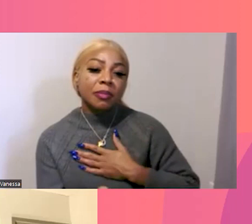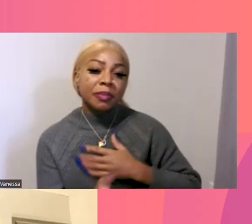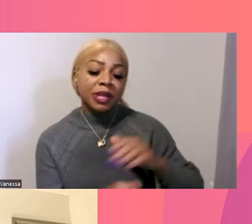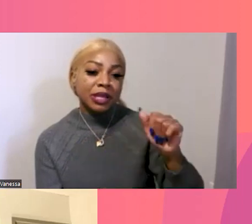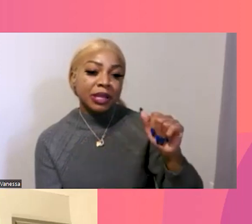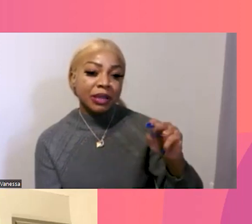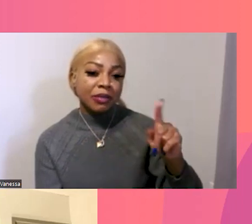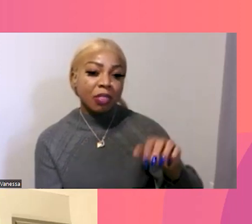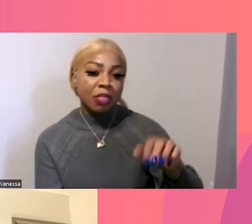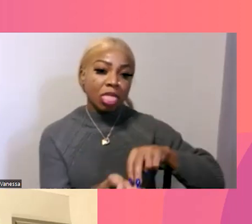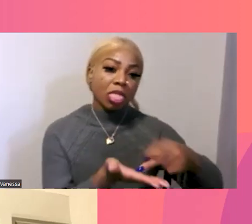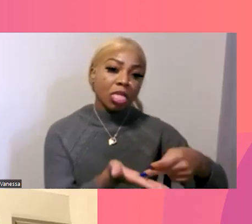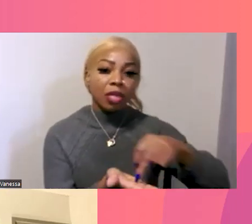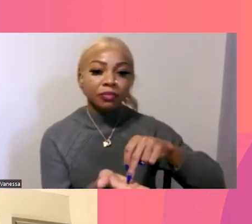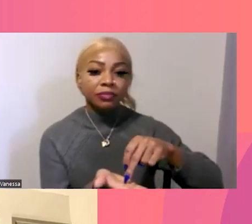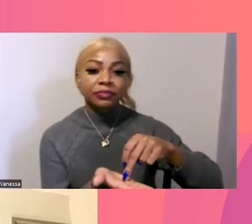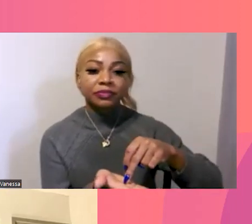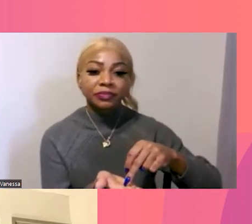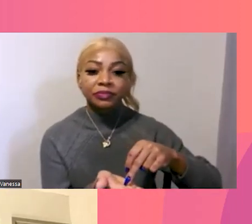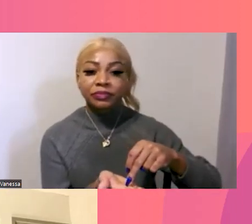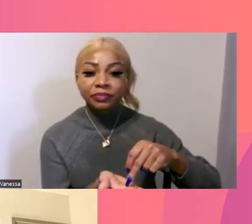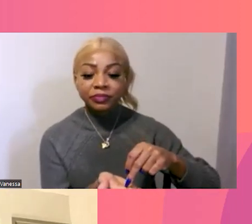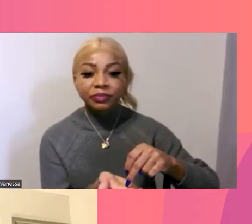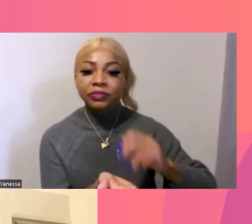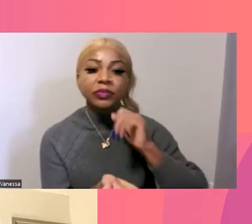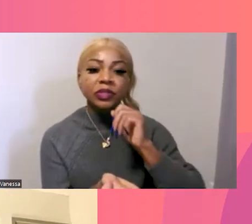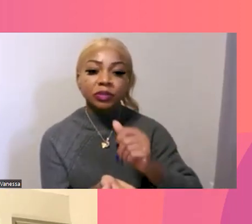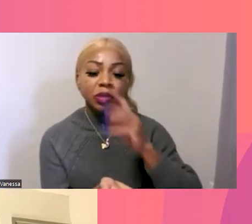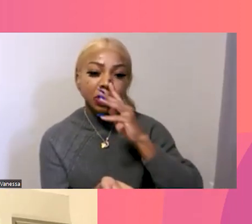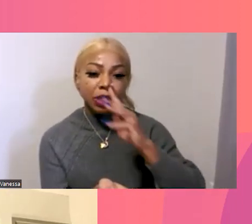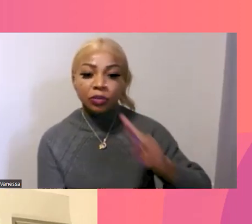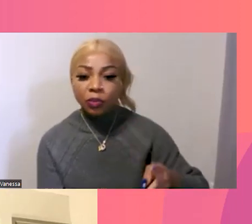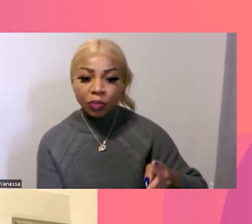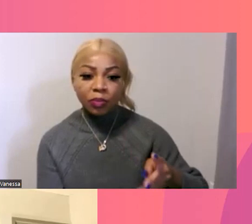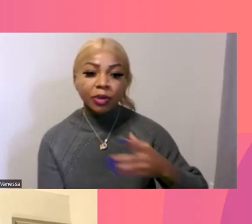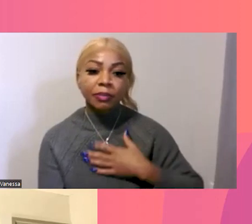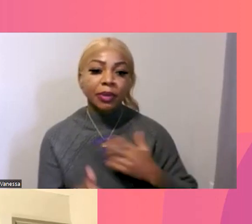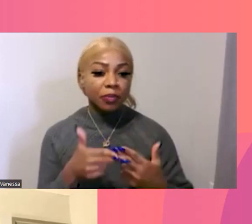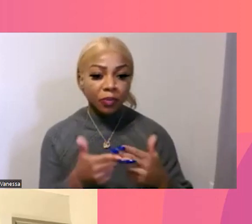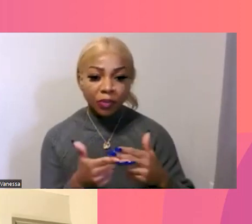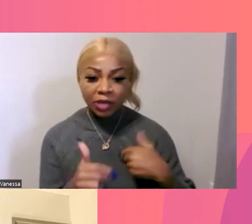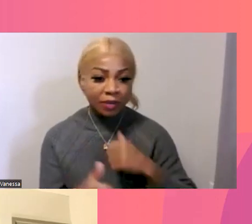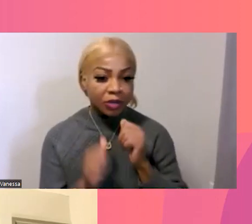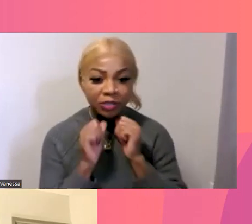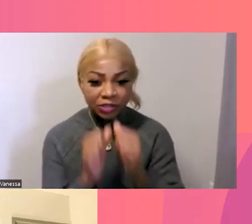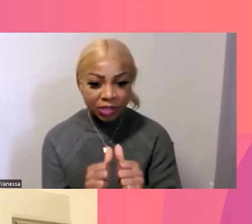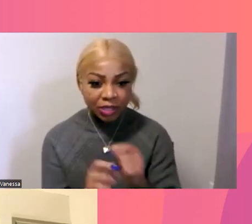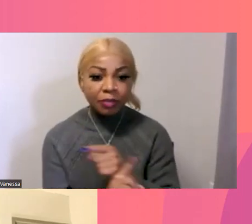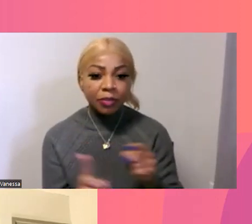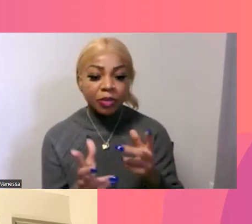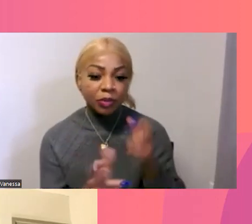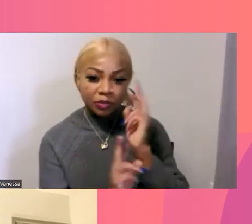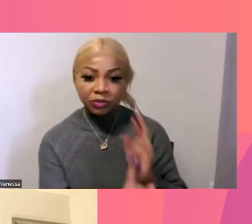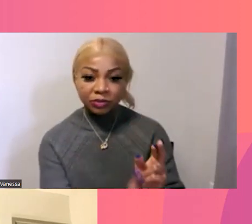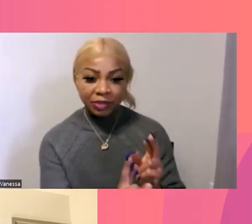my like, it's not an ignoring that weight is there. It's not a denial that weight is there. It's a treating your patient with respect